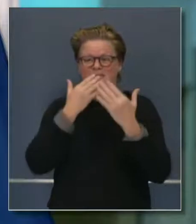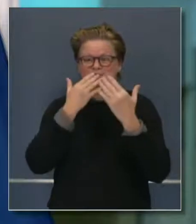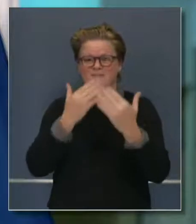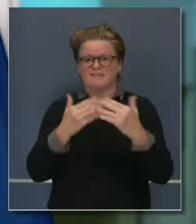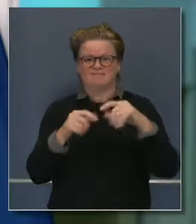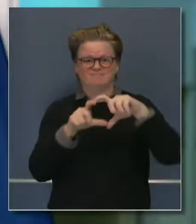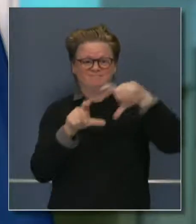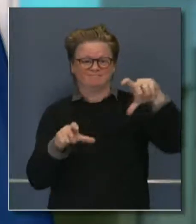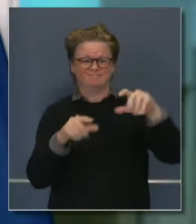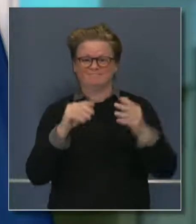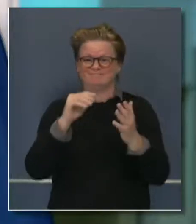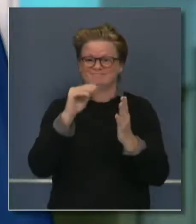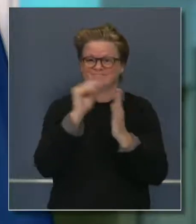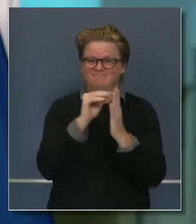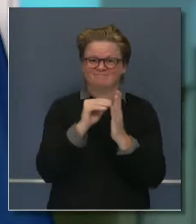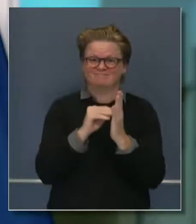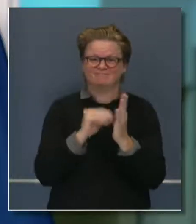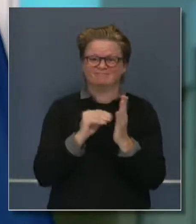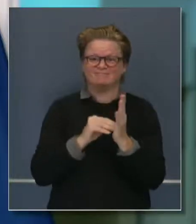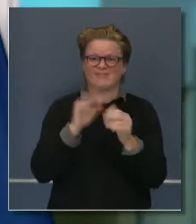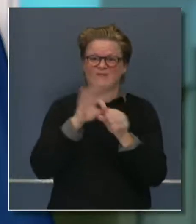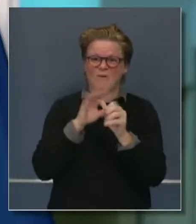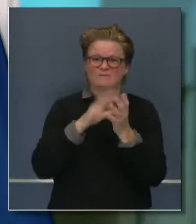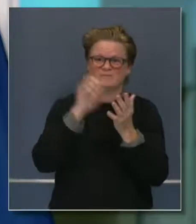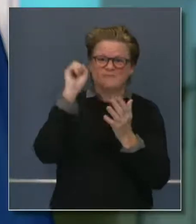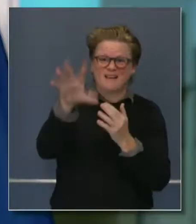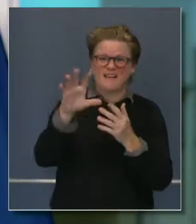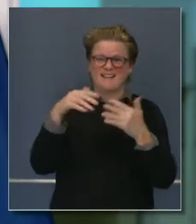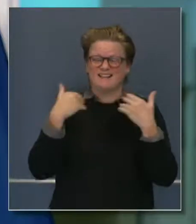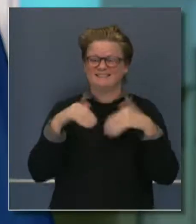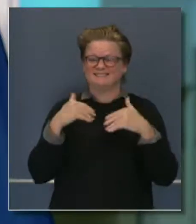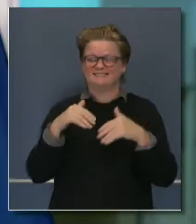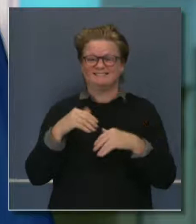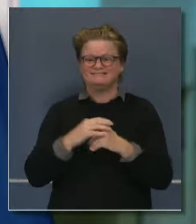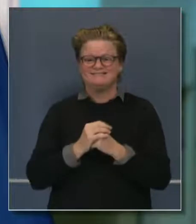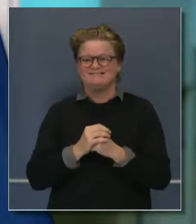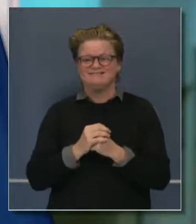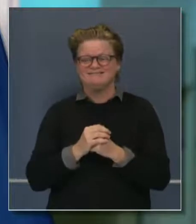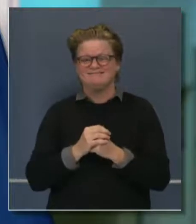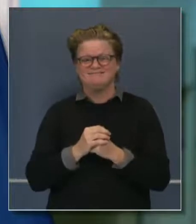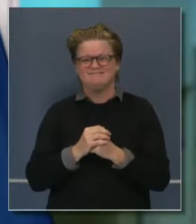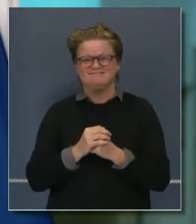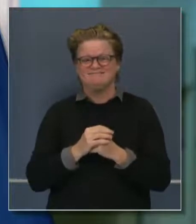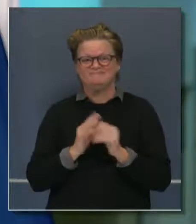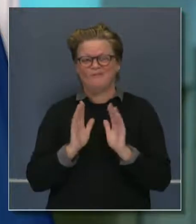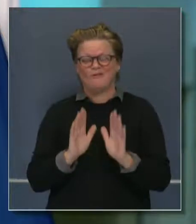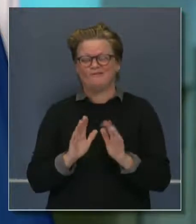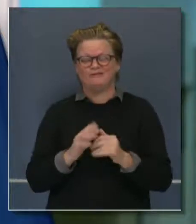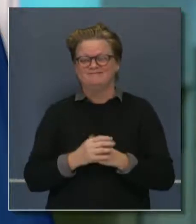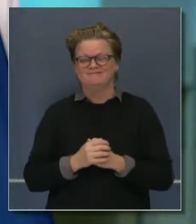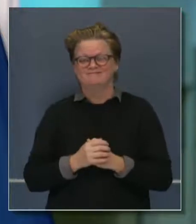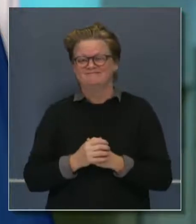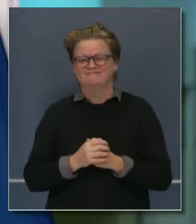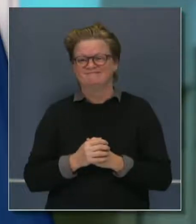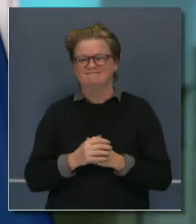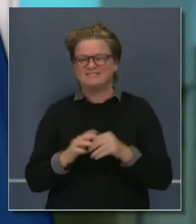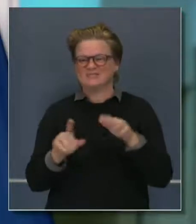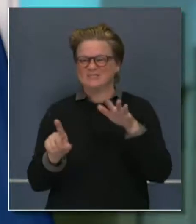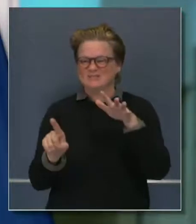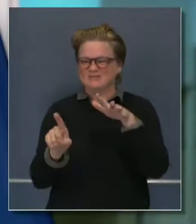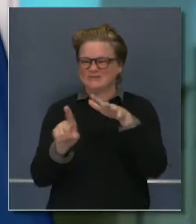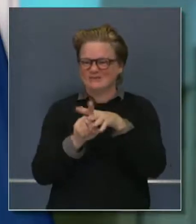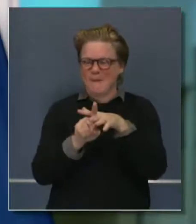utilized as a point of consideration as it relates to an alternative to in-person voting. I still believe